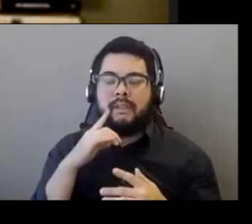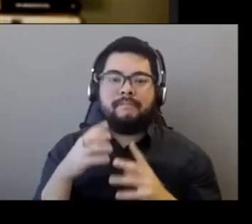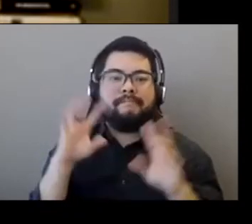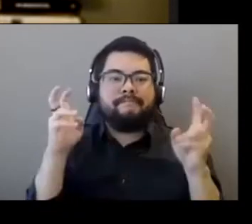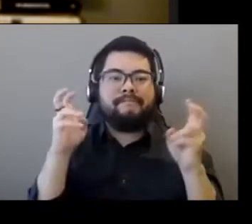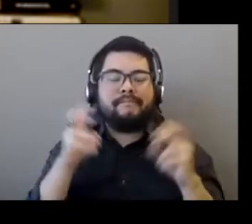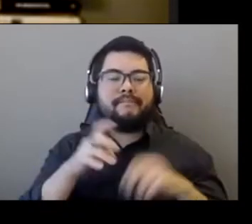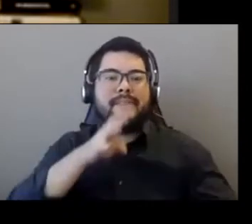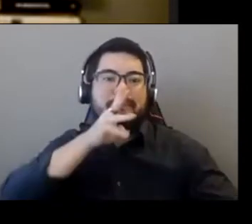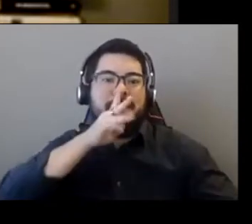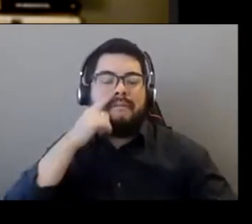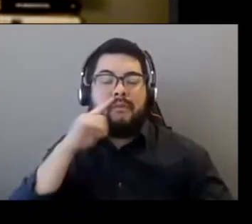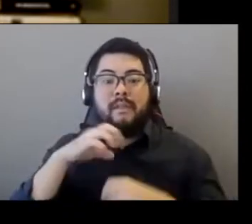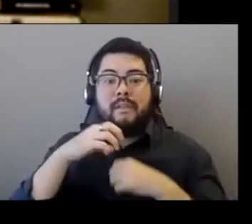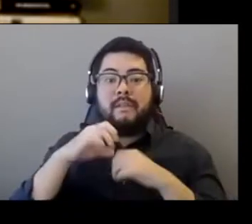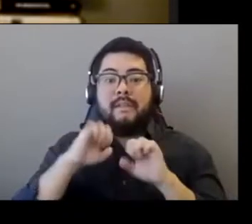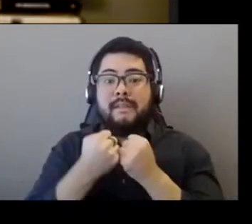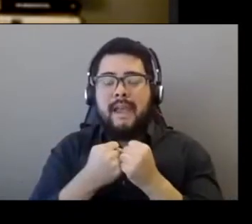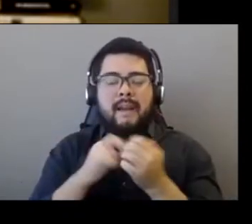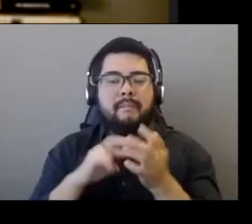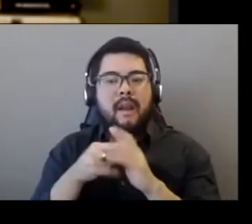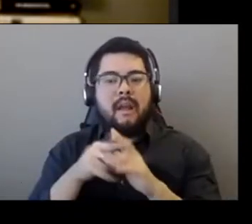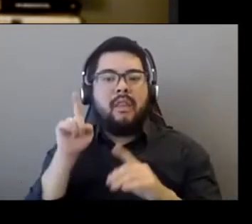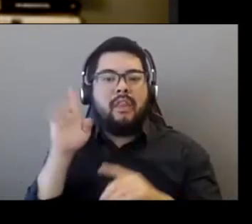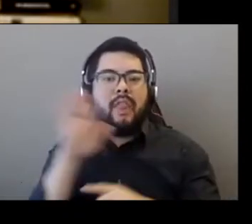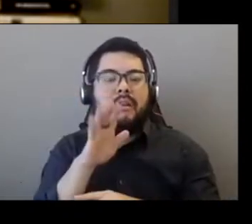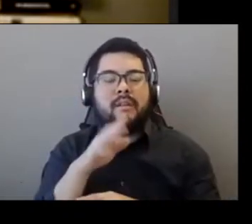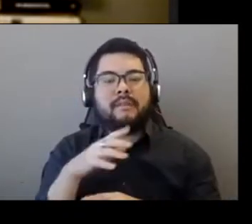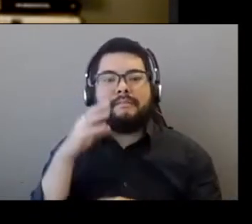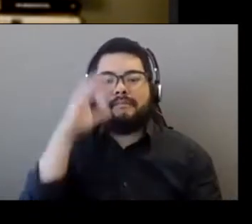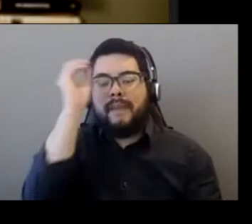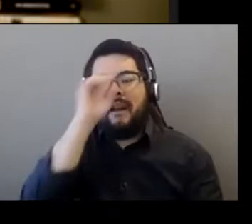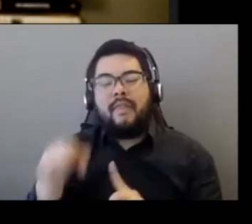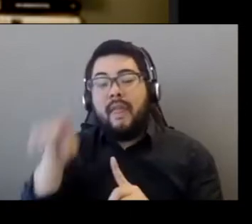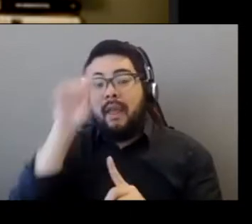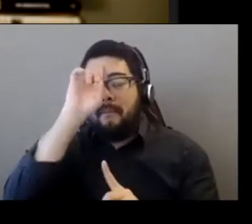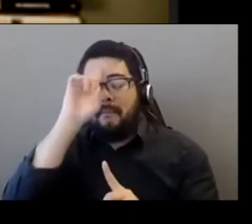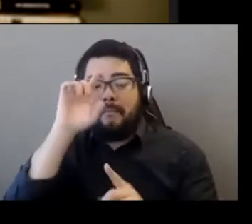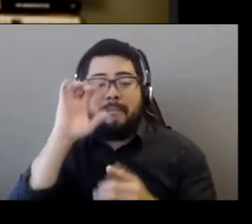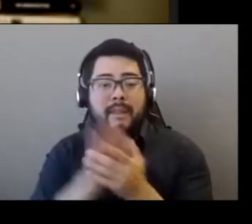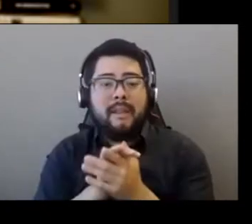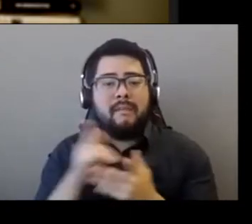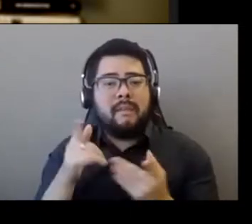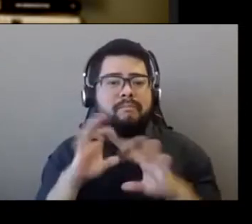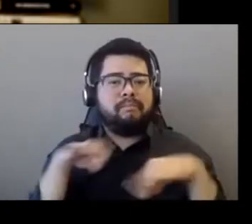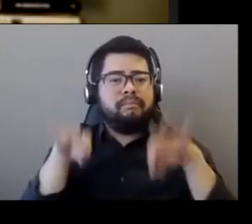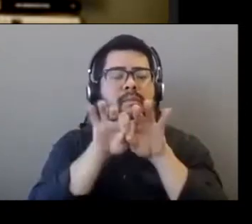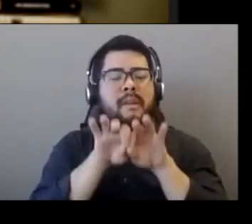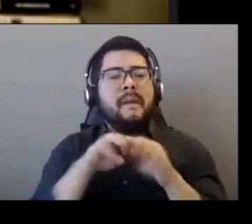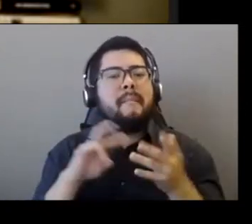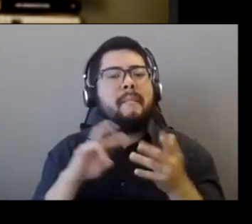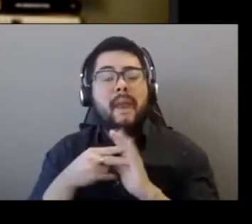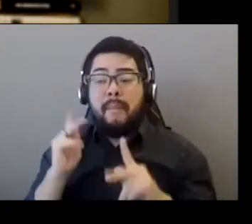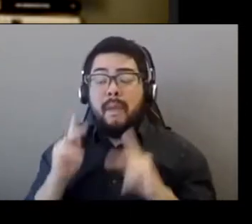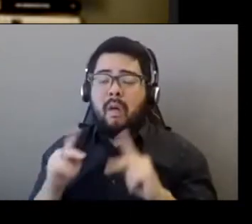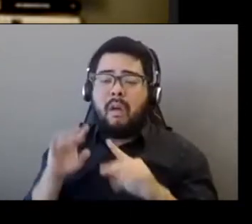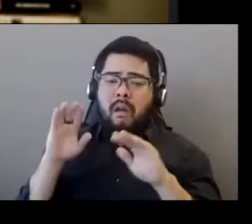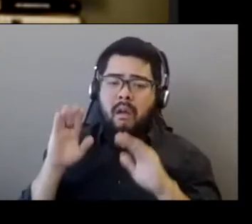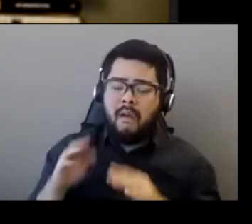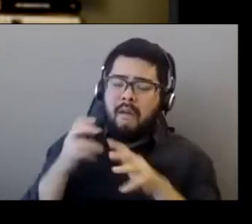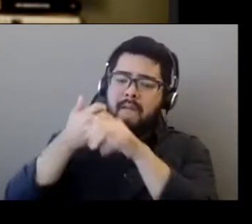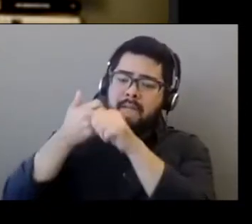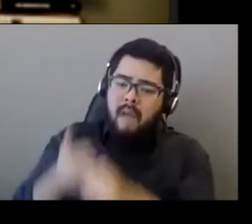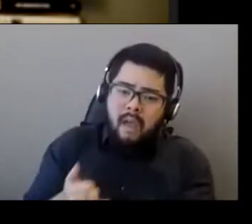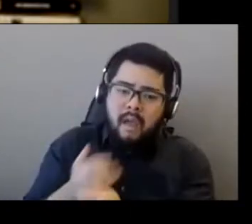the trade union leaders and so on to have a voice. So our institution is very much not about ventriloquism. We don't want to speak